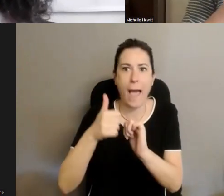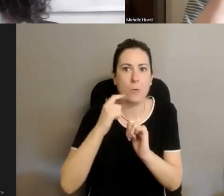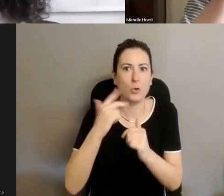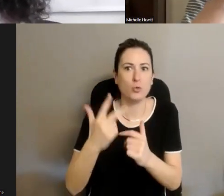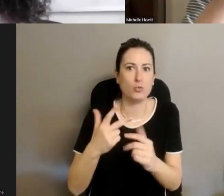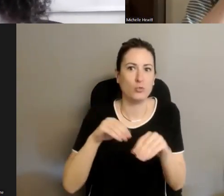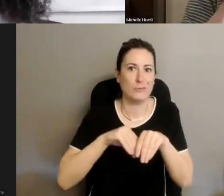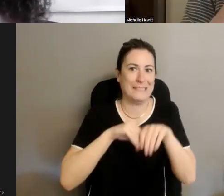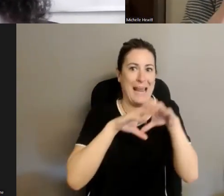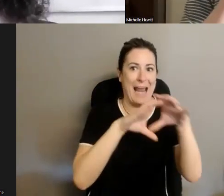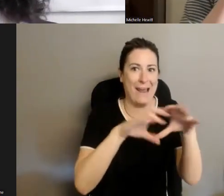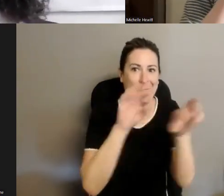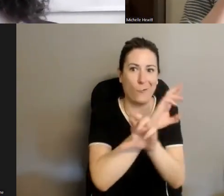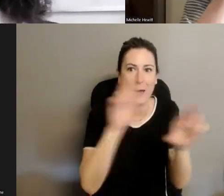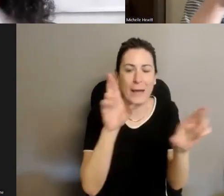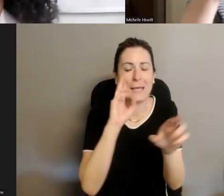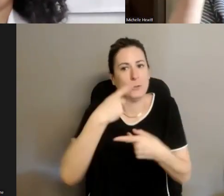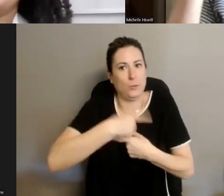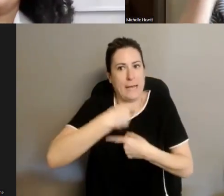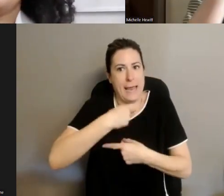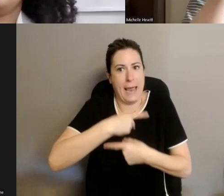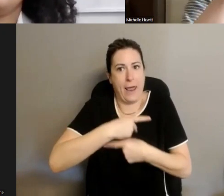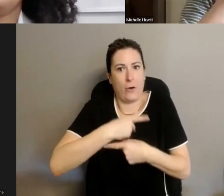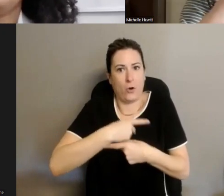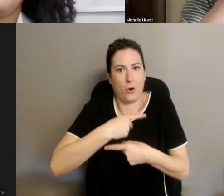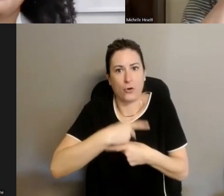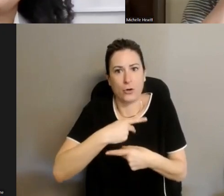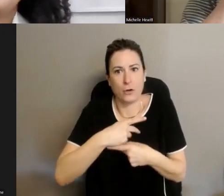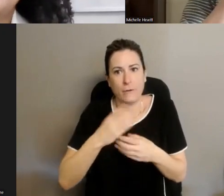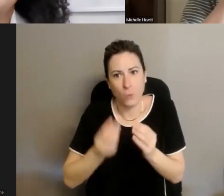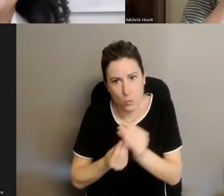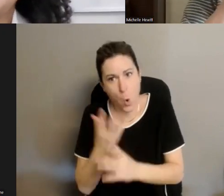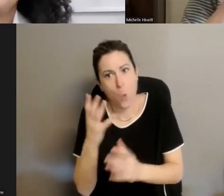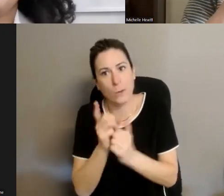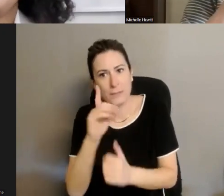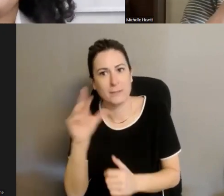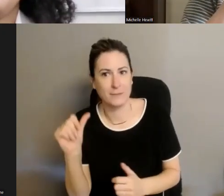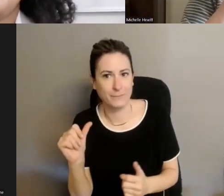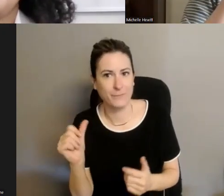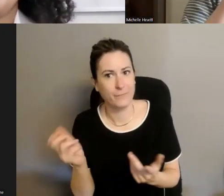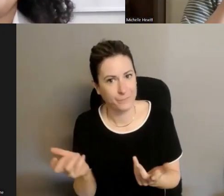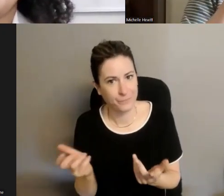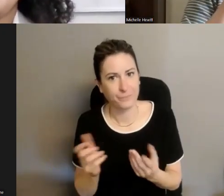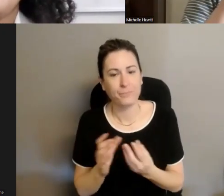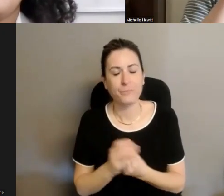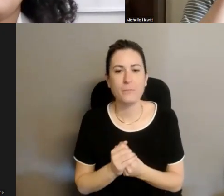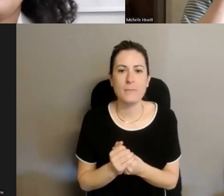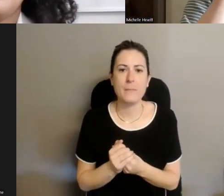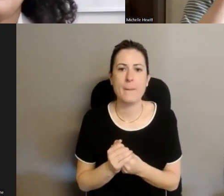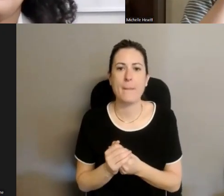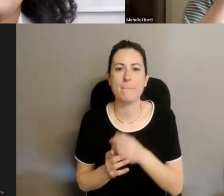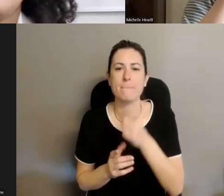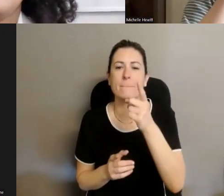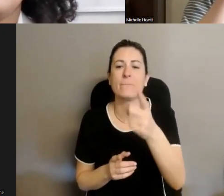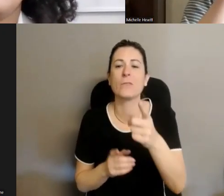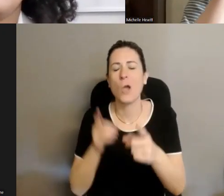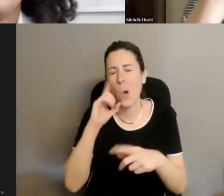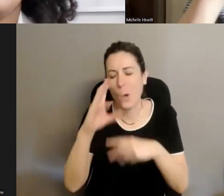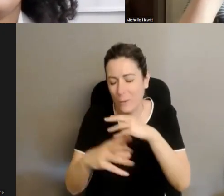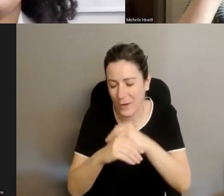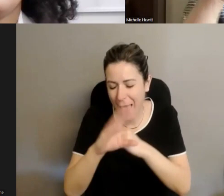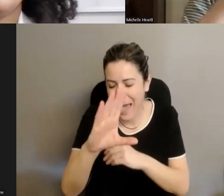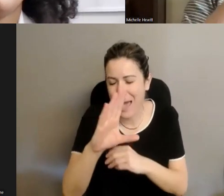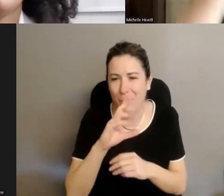that, so one of the areas that we skipped over because we couldn't, you know, one of the things that, and I'll talk about it briefly because